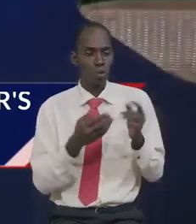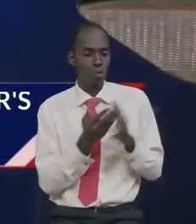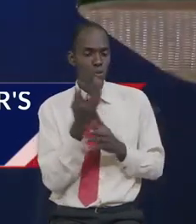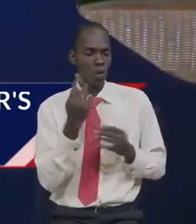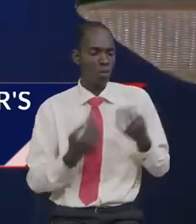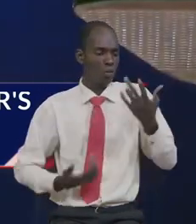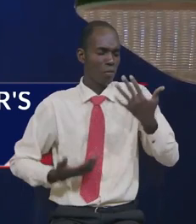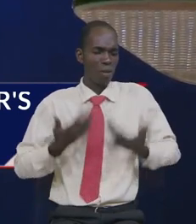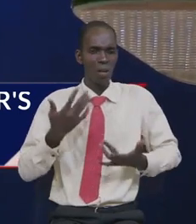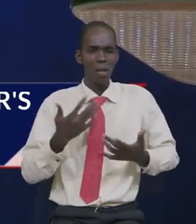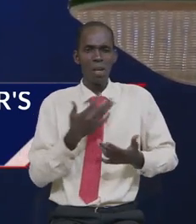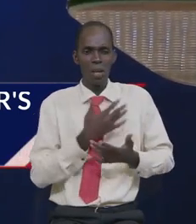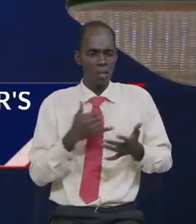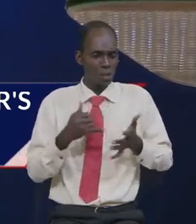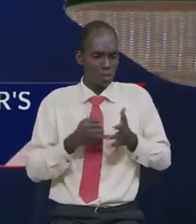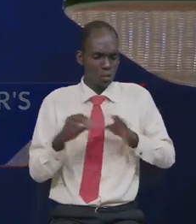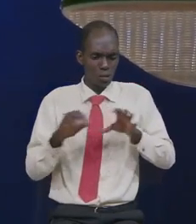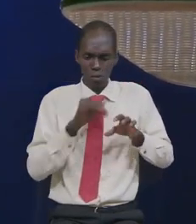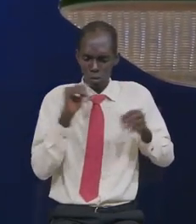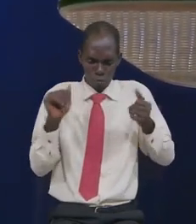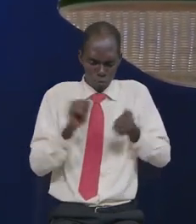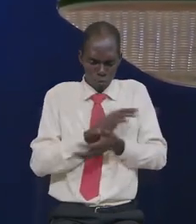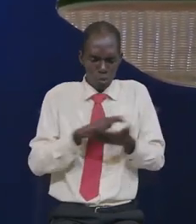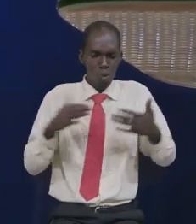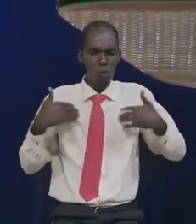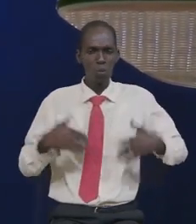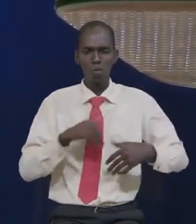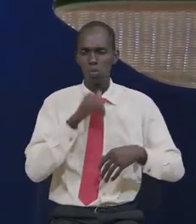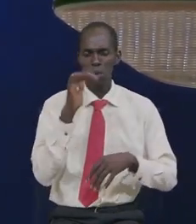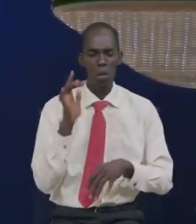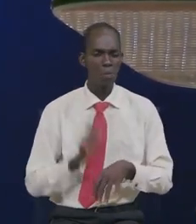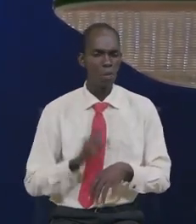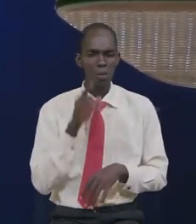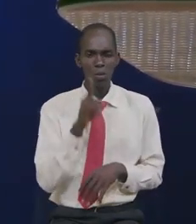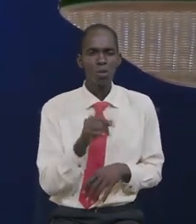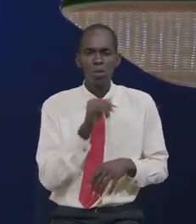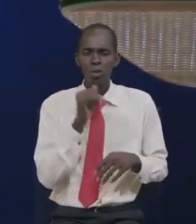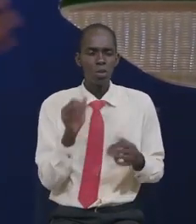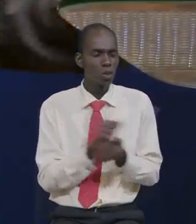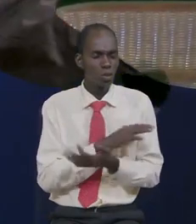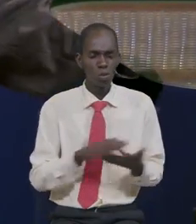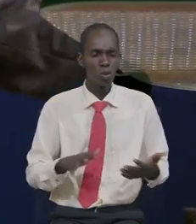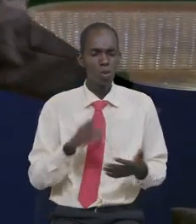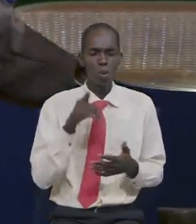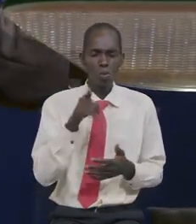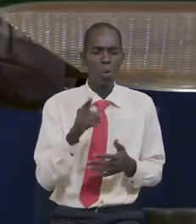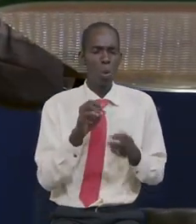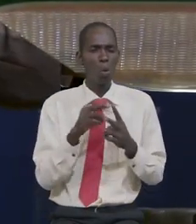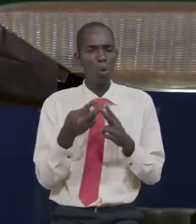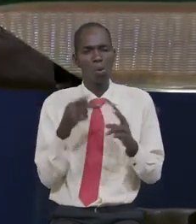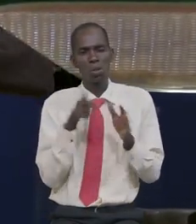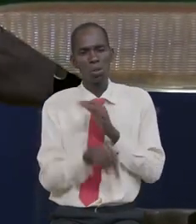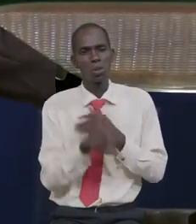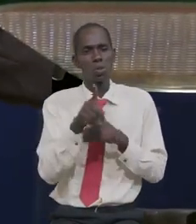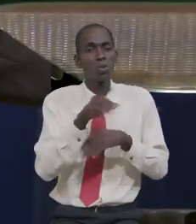of persecution, it will not burn you. It will not affect you. It will not destroy you or kill you. You do